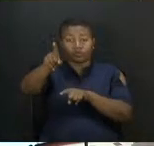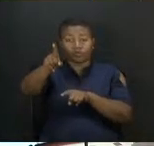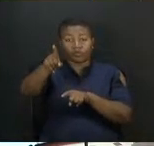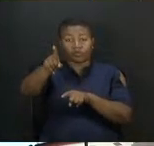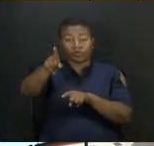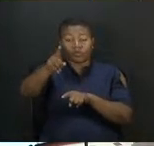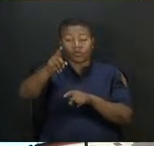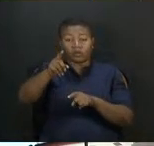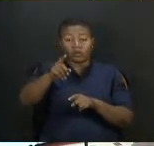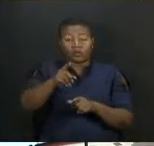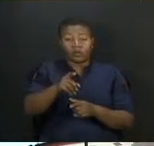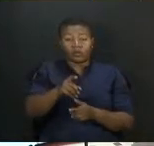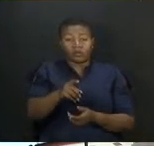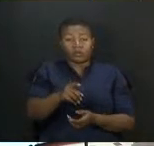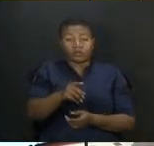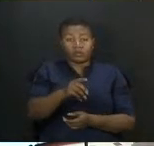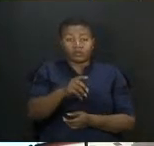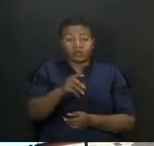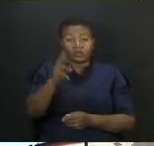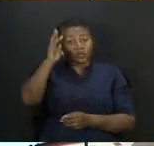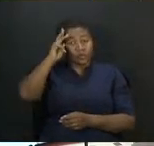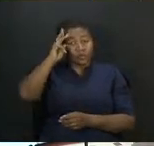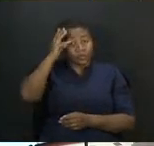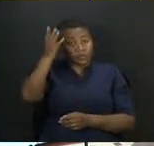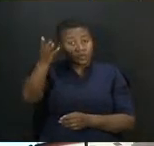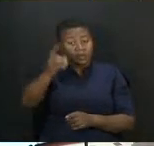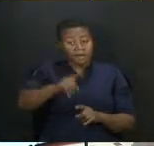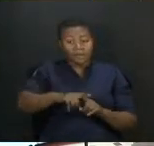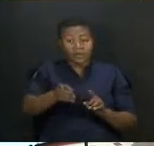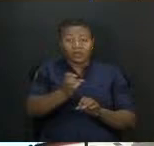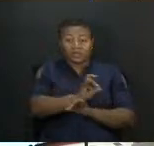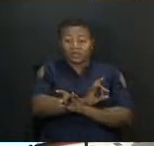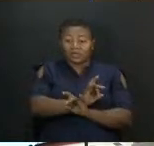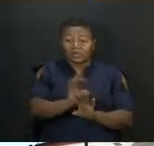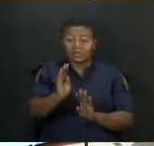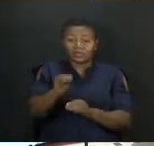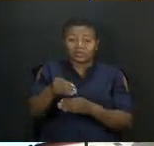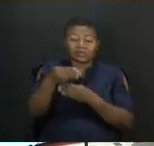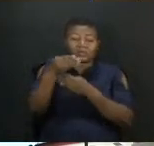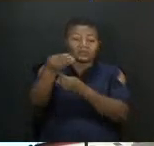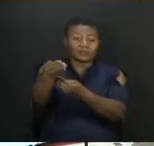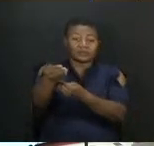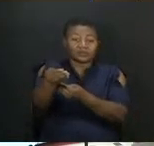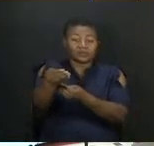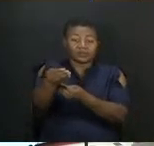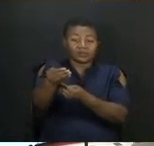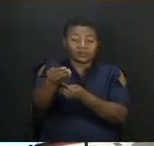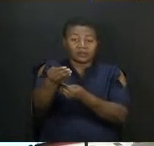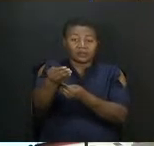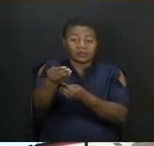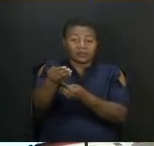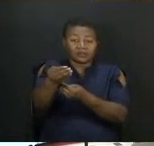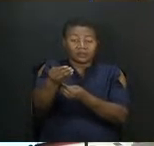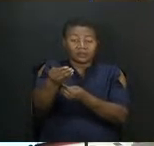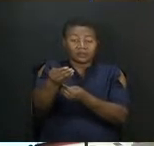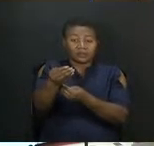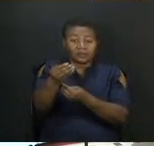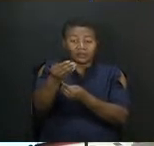nothing has been given to them by way of logistical support. Mr.